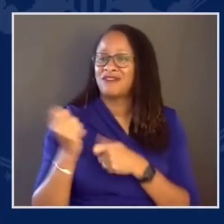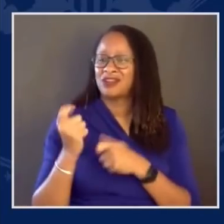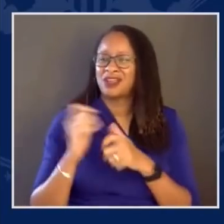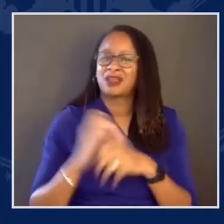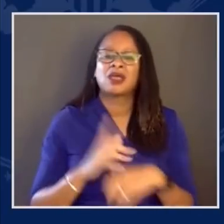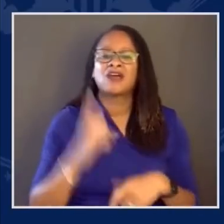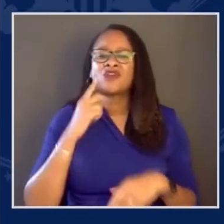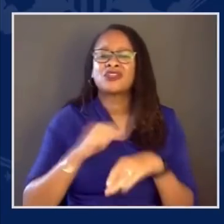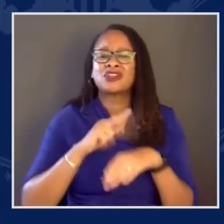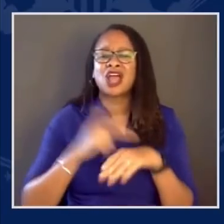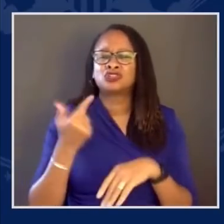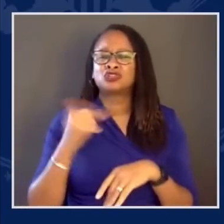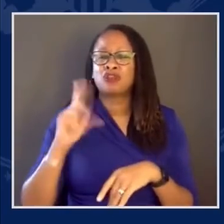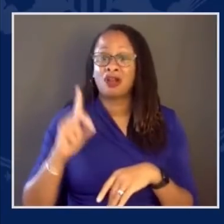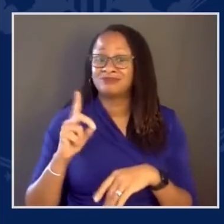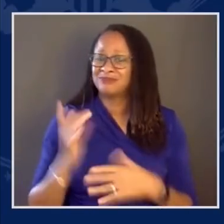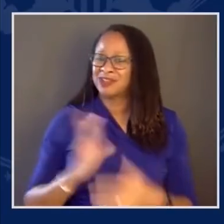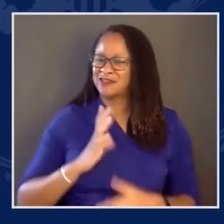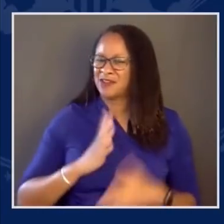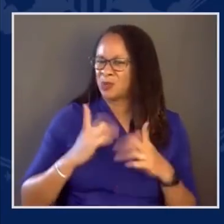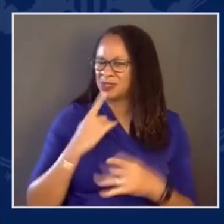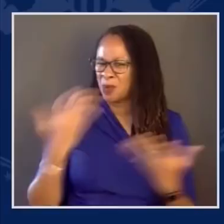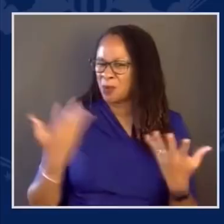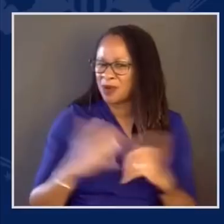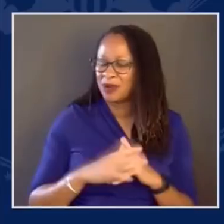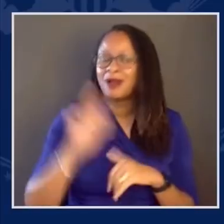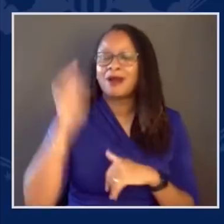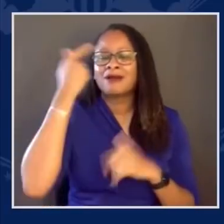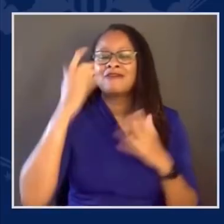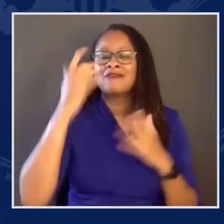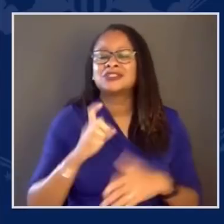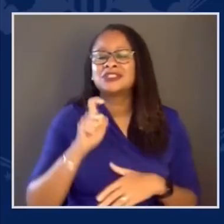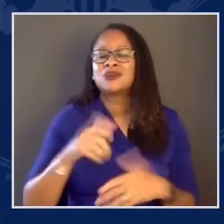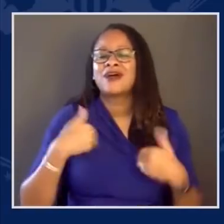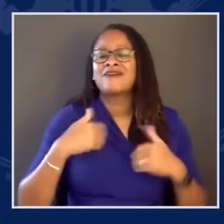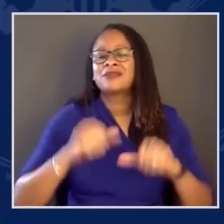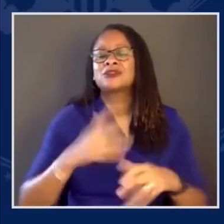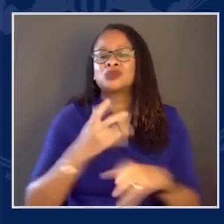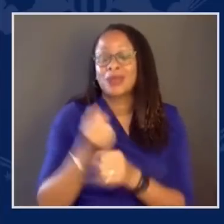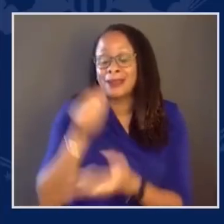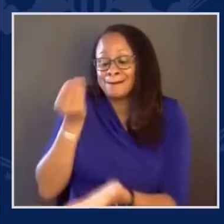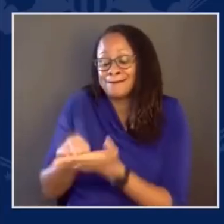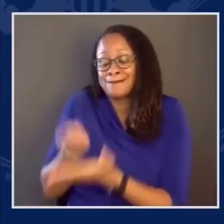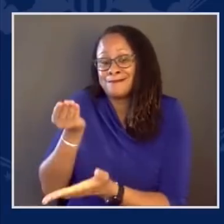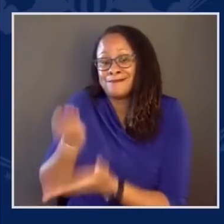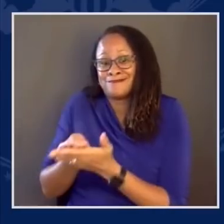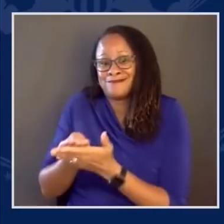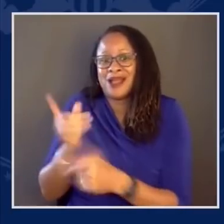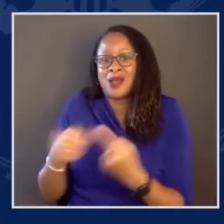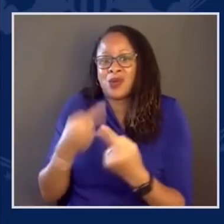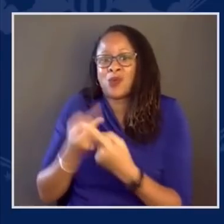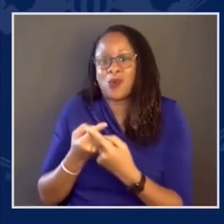saying governors need to be able to get funding when they